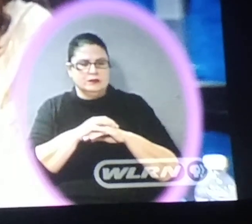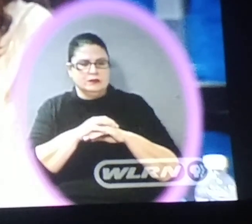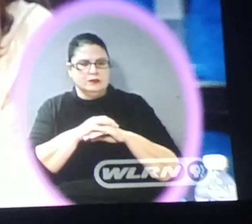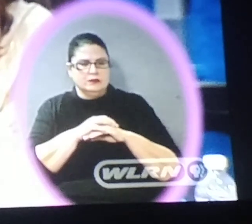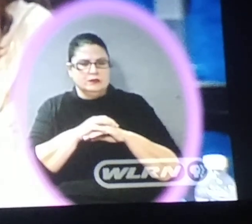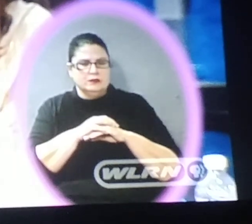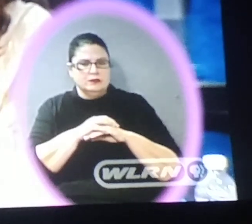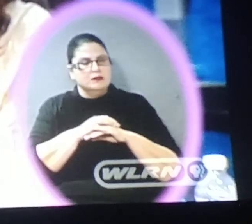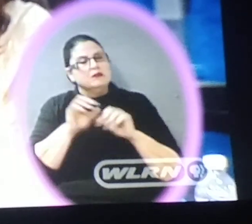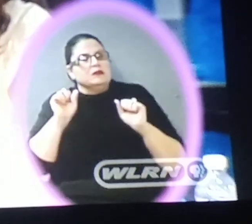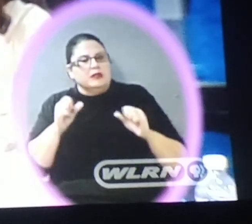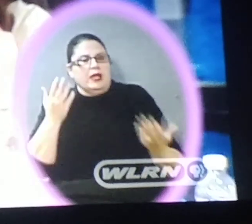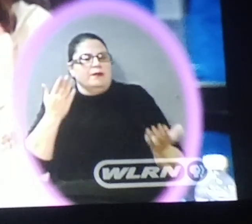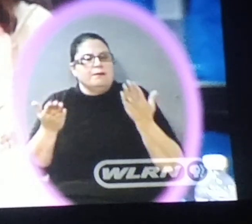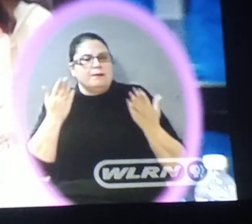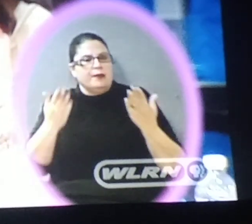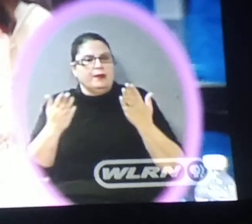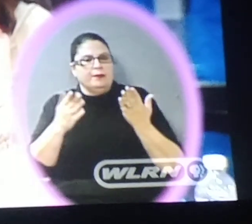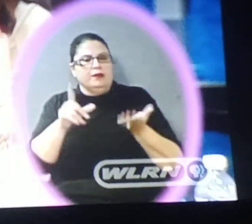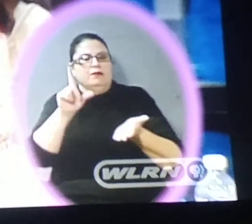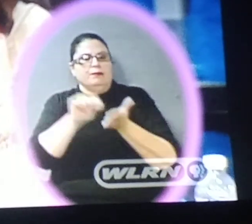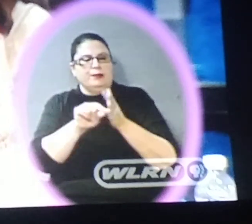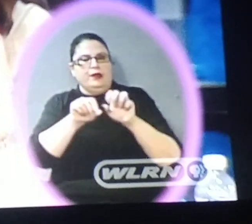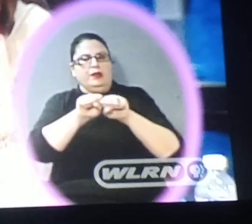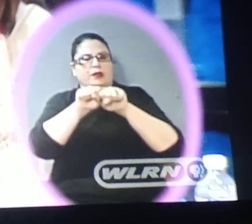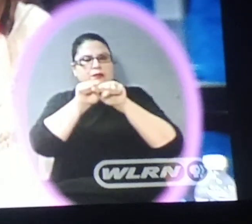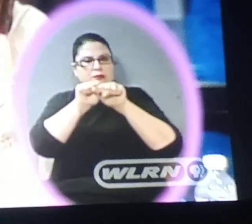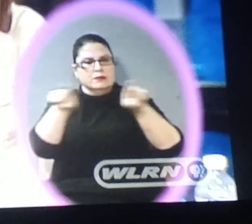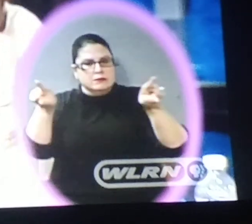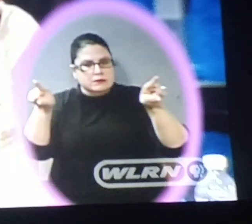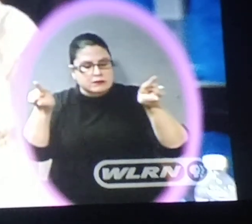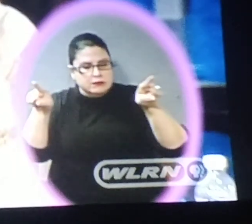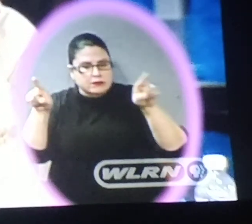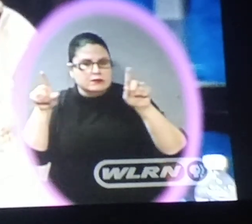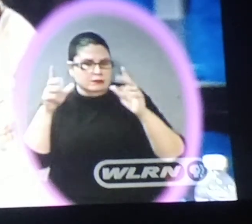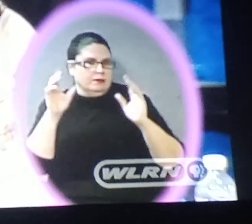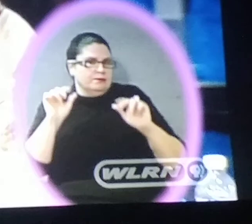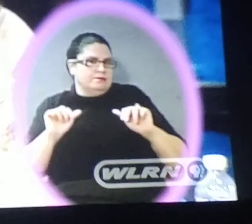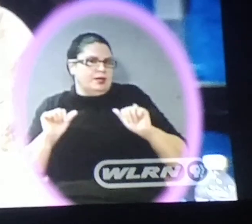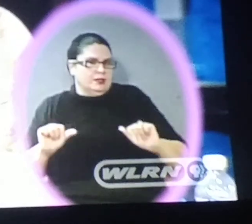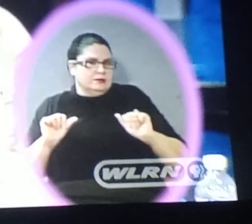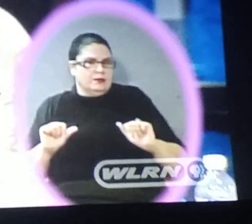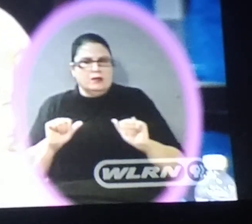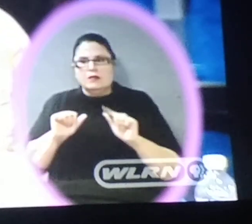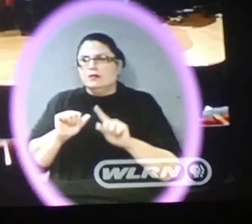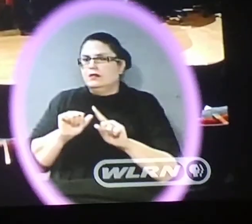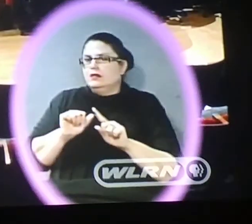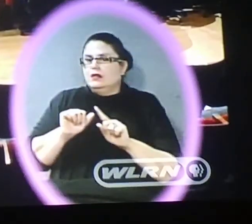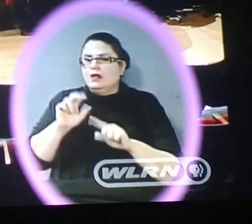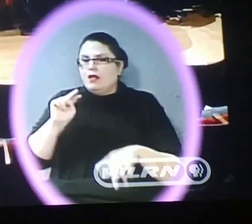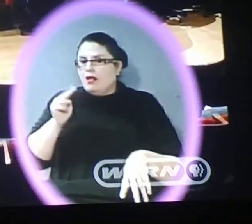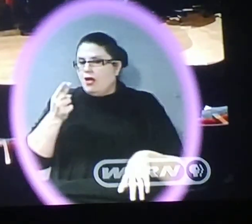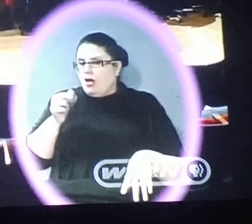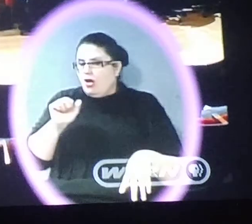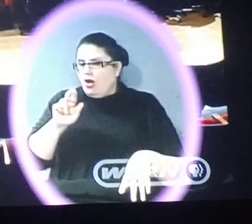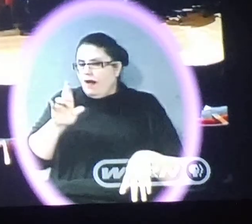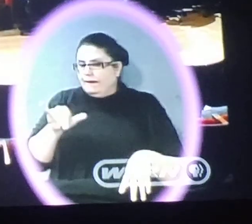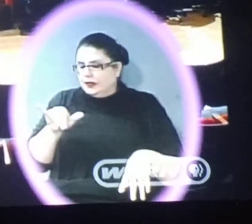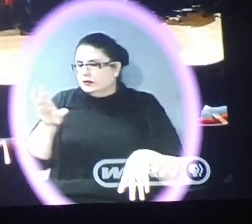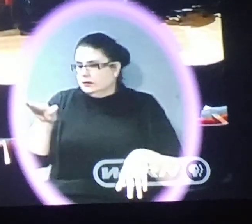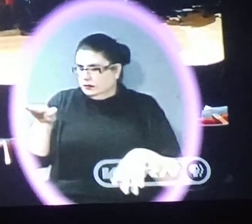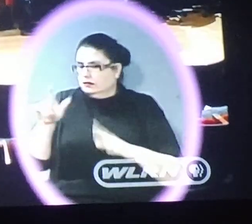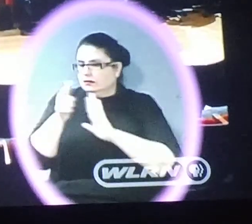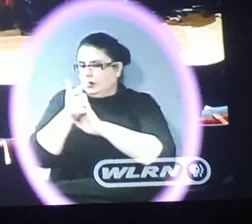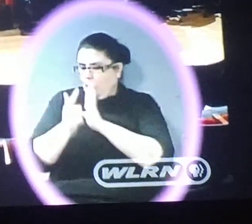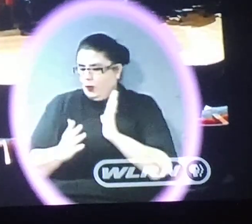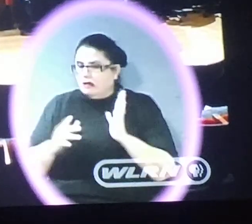possibly distribute this out through our, as a board member. I wanted to know, Mr. Harvey, is that something that I can do as a board member through